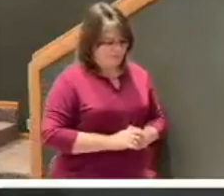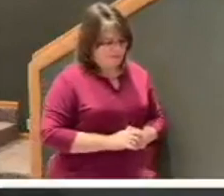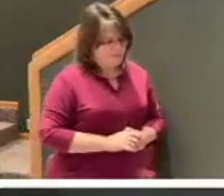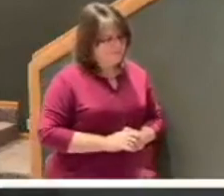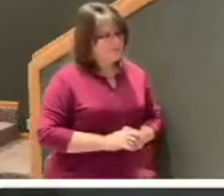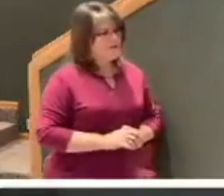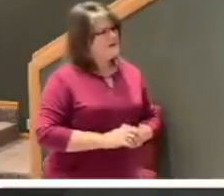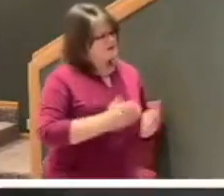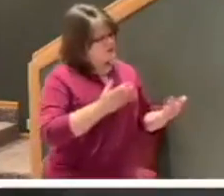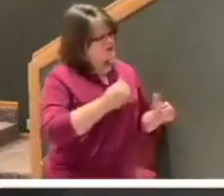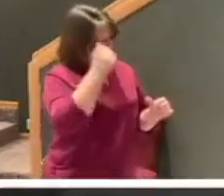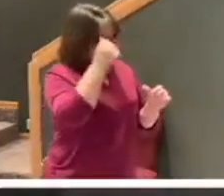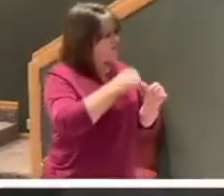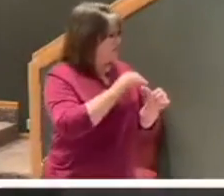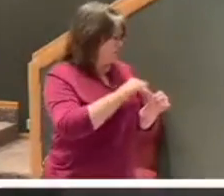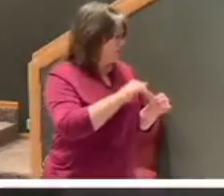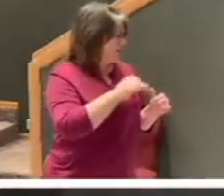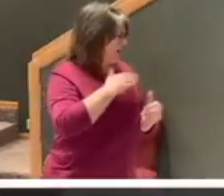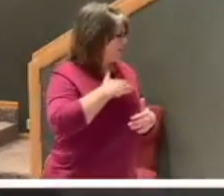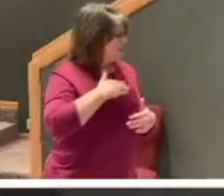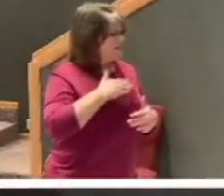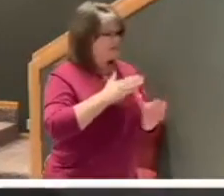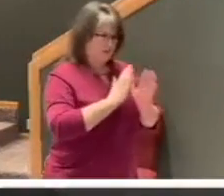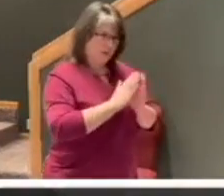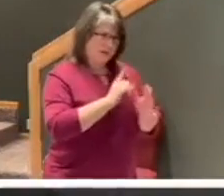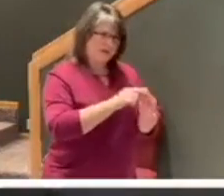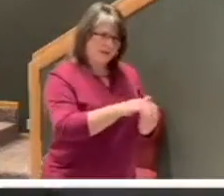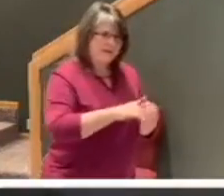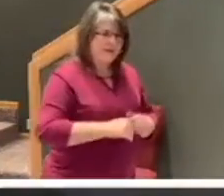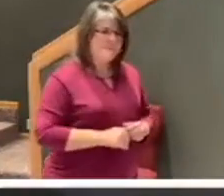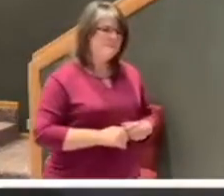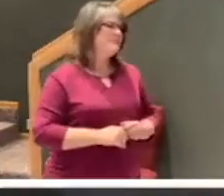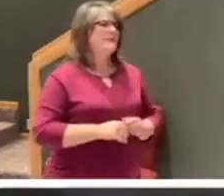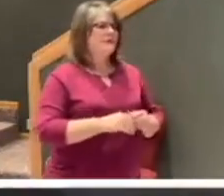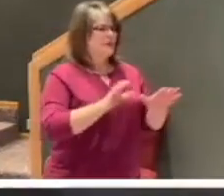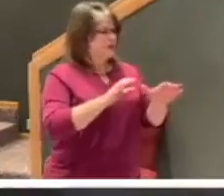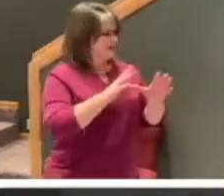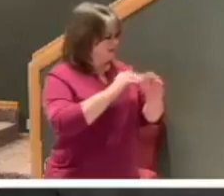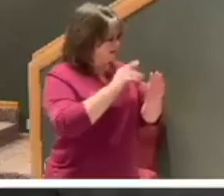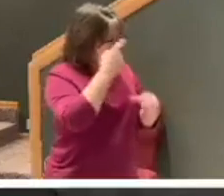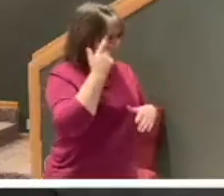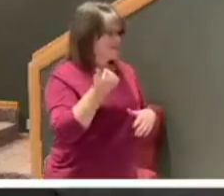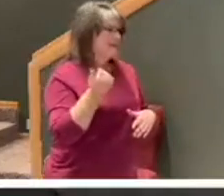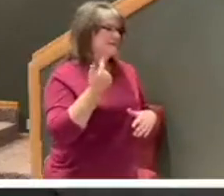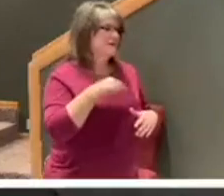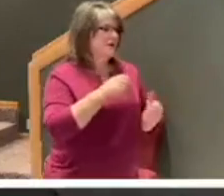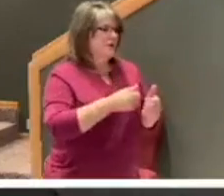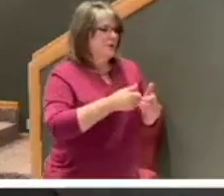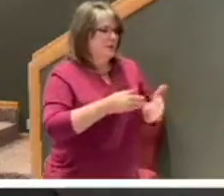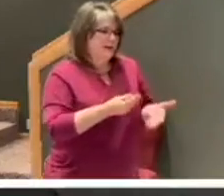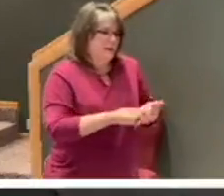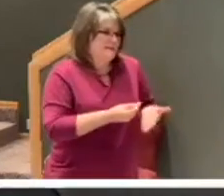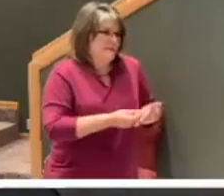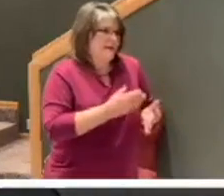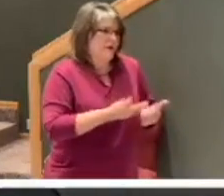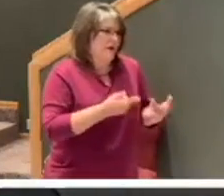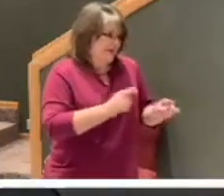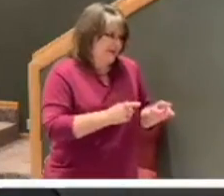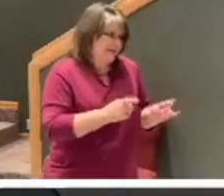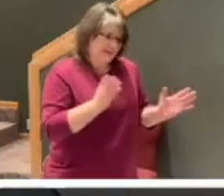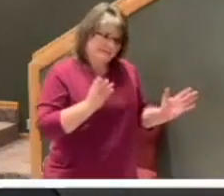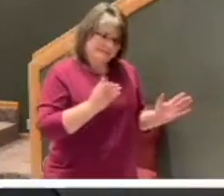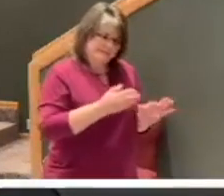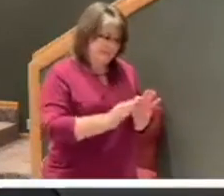just keep her in mind, if you would. We did this Love and Respect conference because, you know, we lost money on the event, pure and